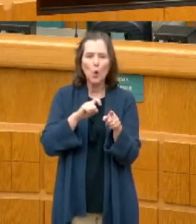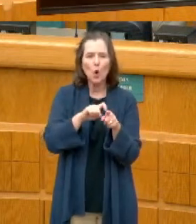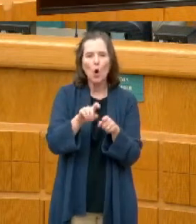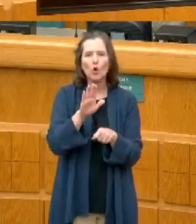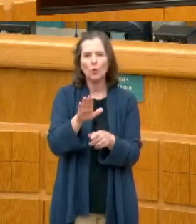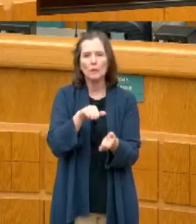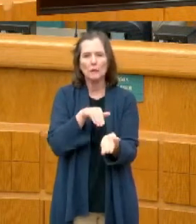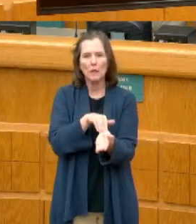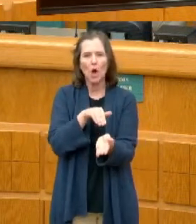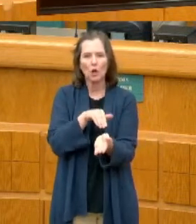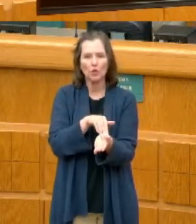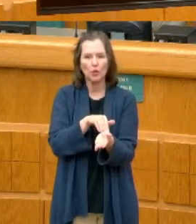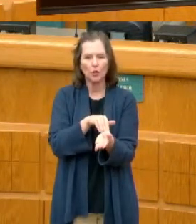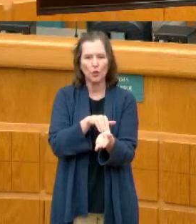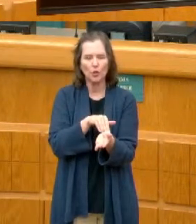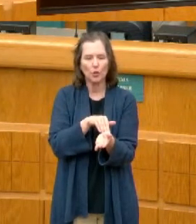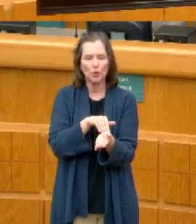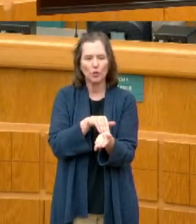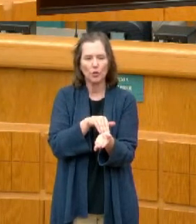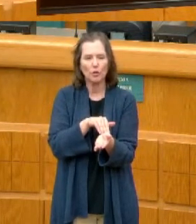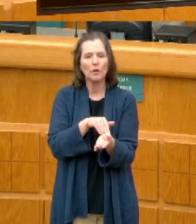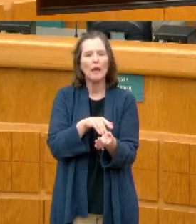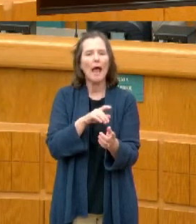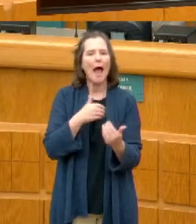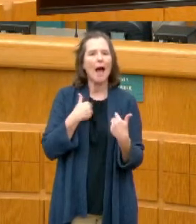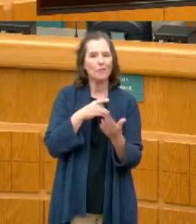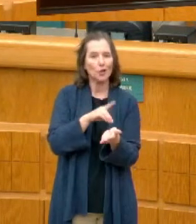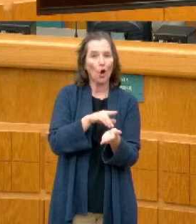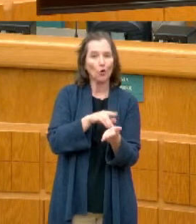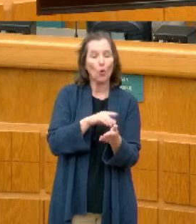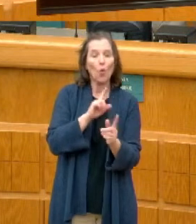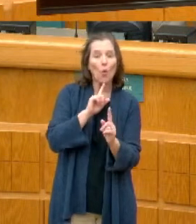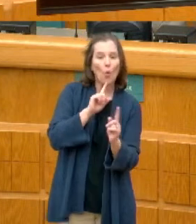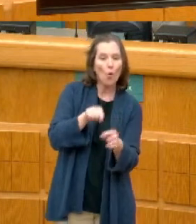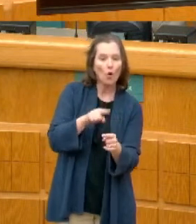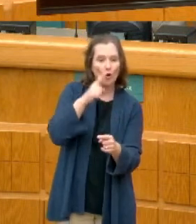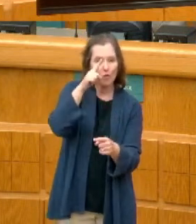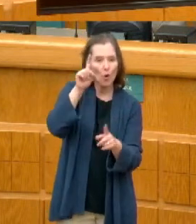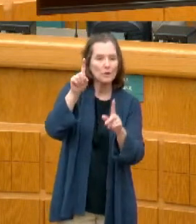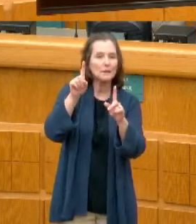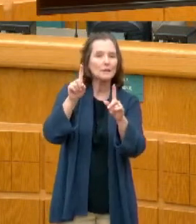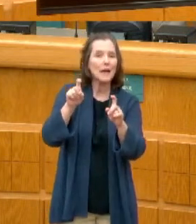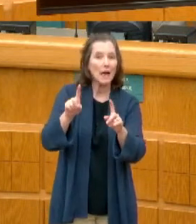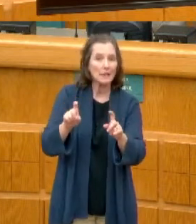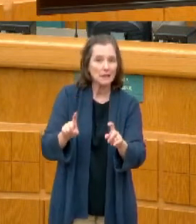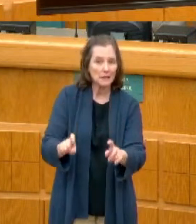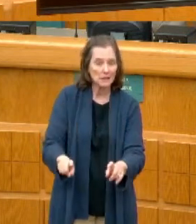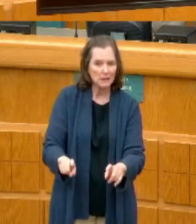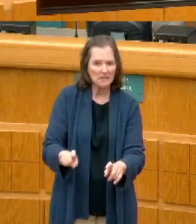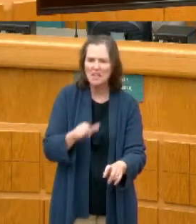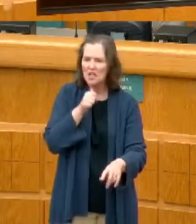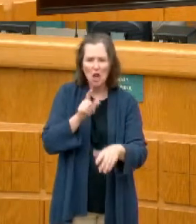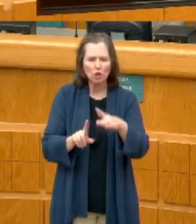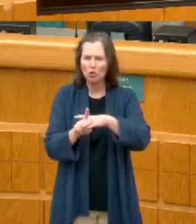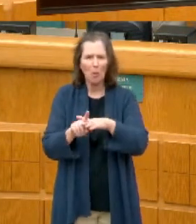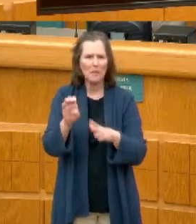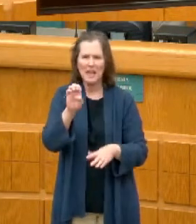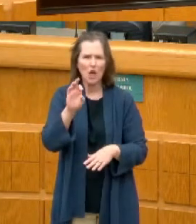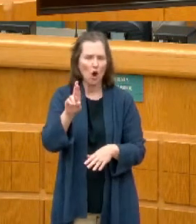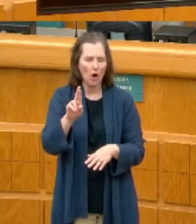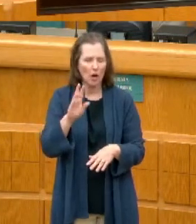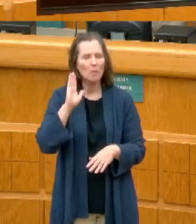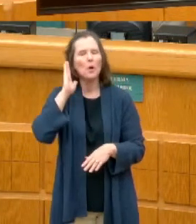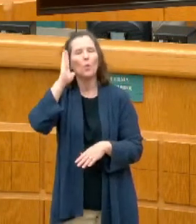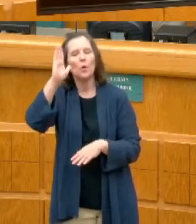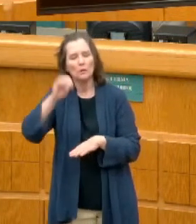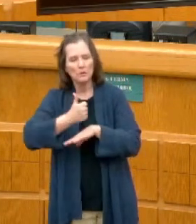drive-through testing at Driscoll for those kids. But please, we're seeing a surge in our ERs just for testing, and we